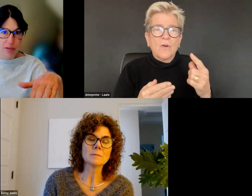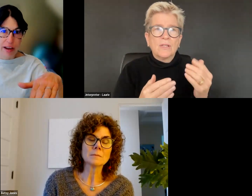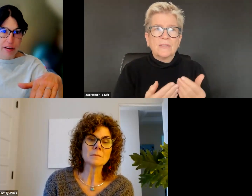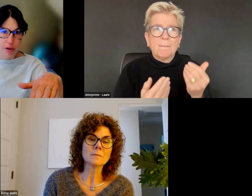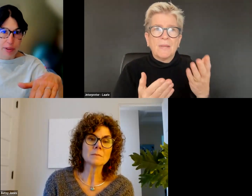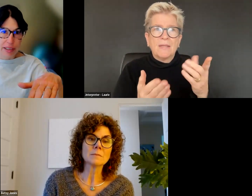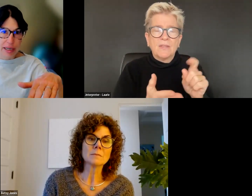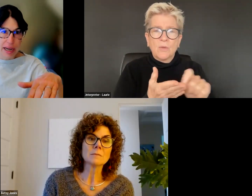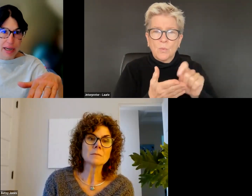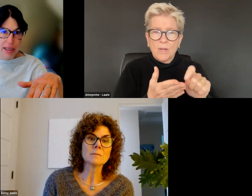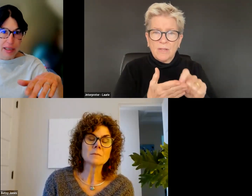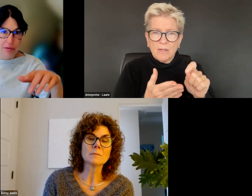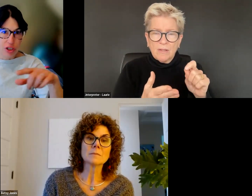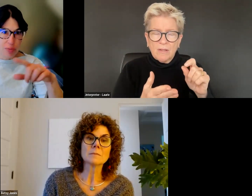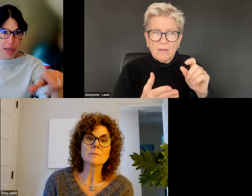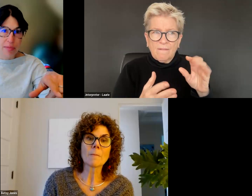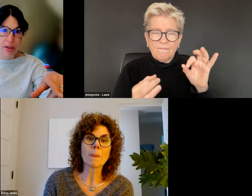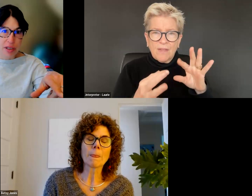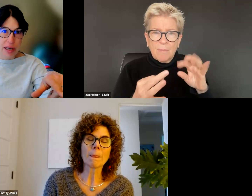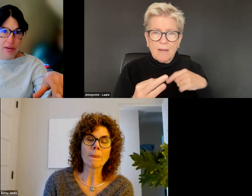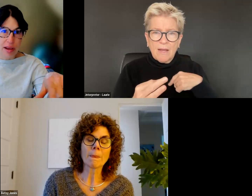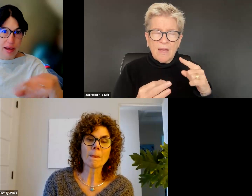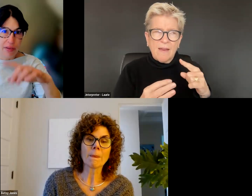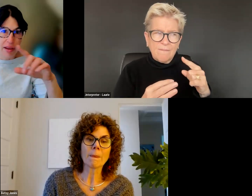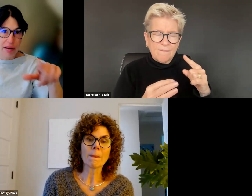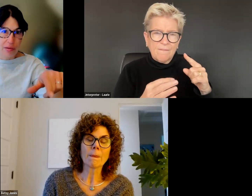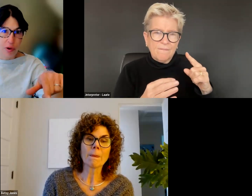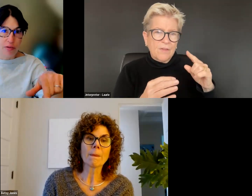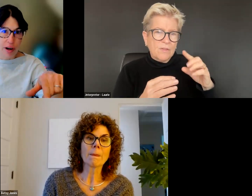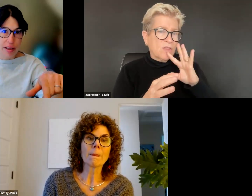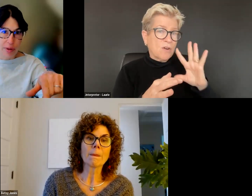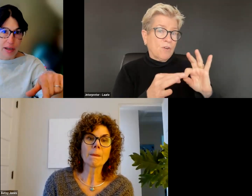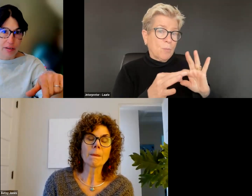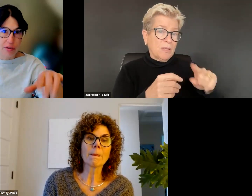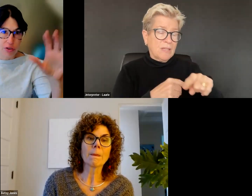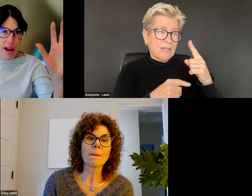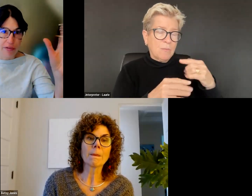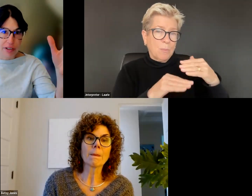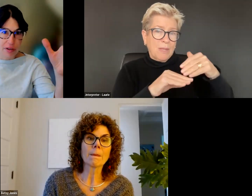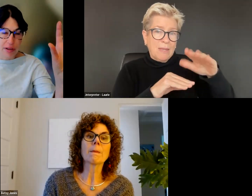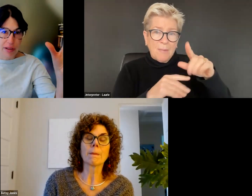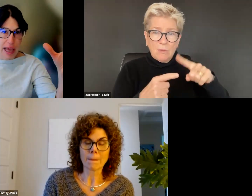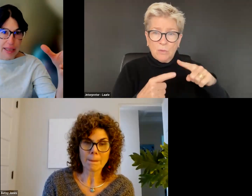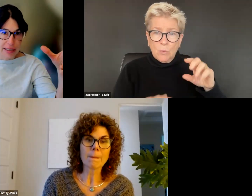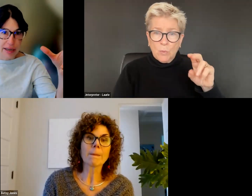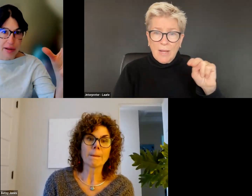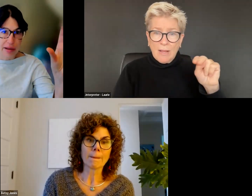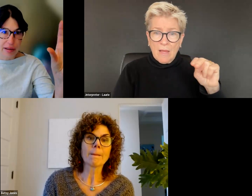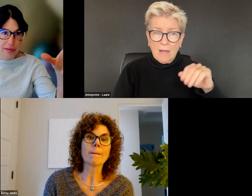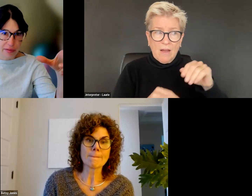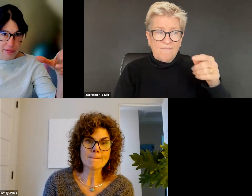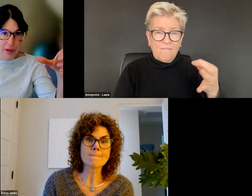also providing verbally today would just be an email to Nicola, and then on Friday they'll be getting the full draft. And so anything that hasn't